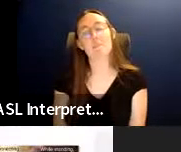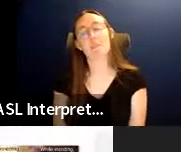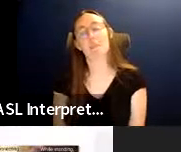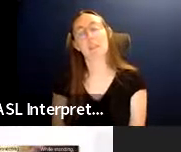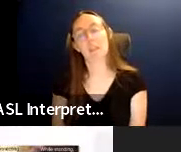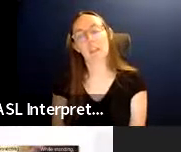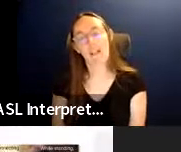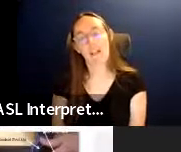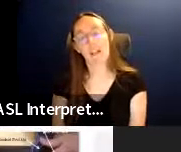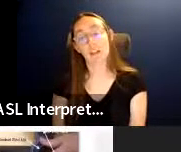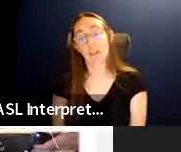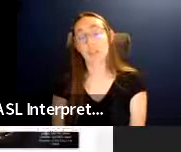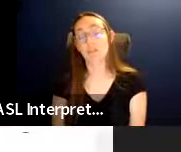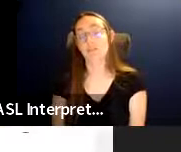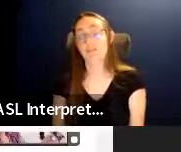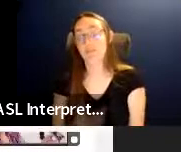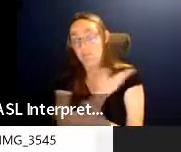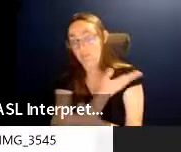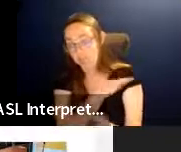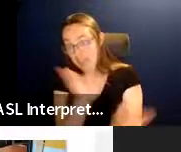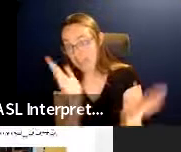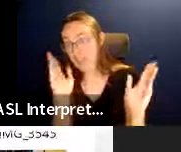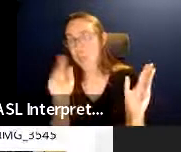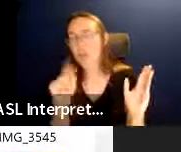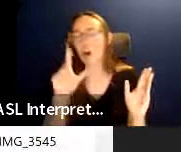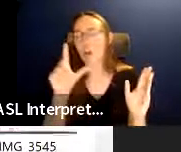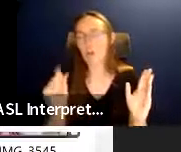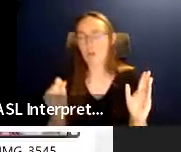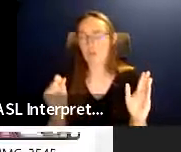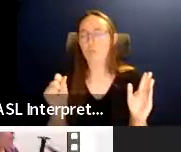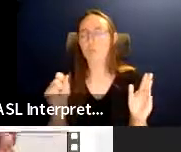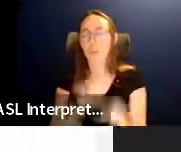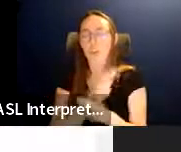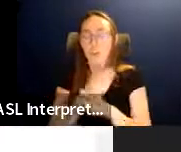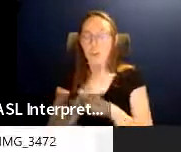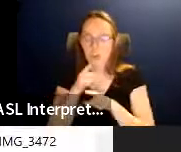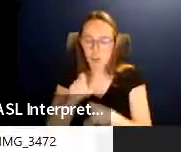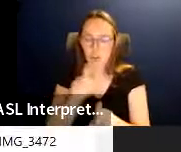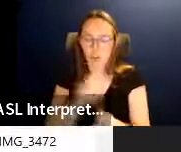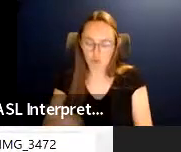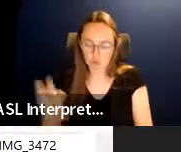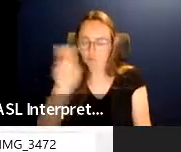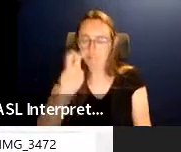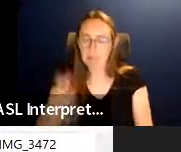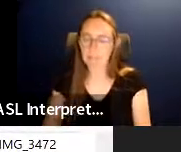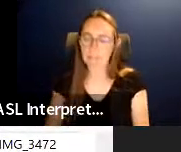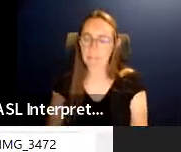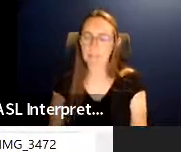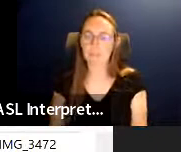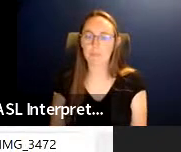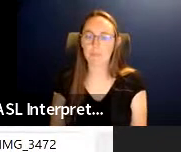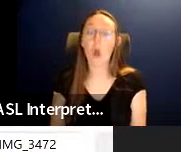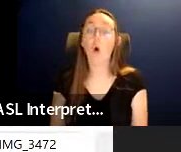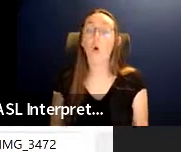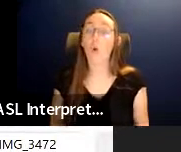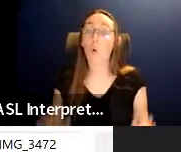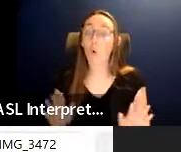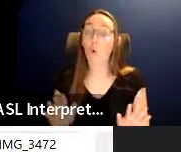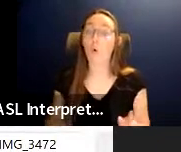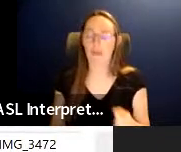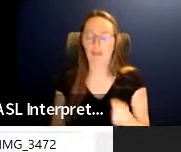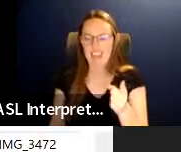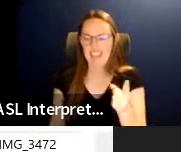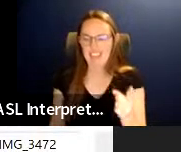So those are the main tools that I use when I'm out on the road making. So